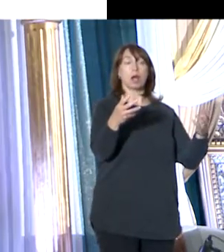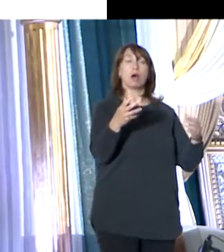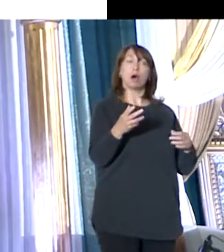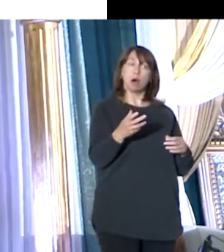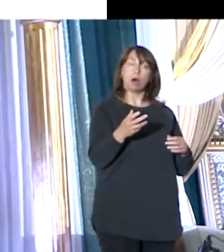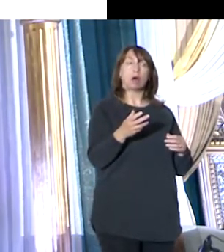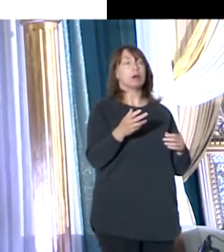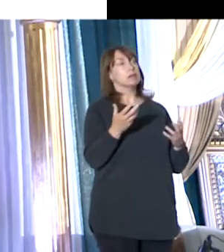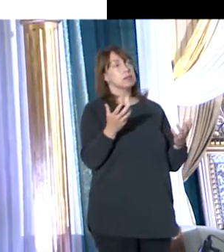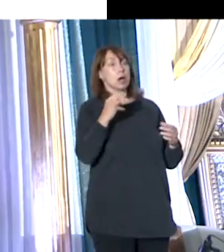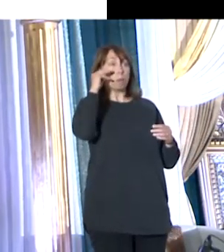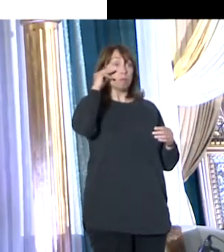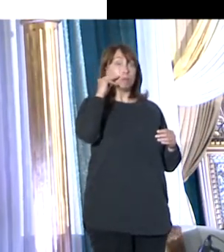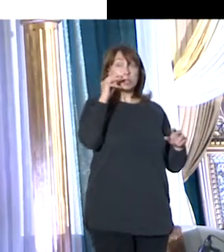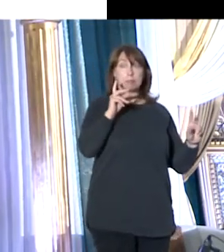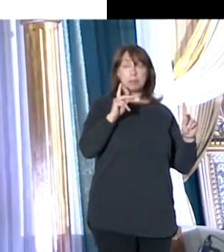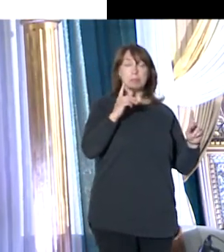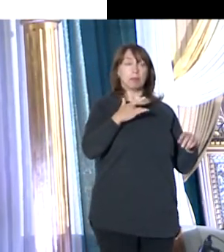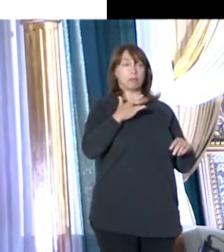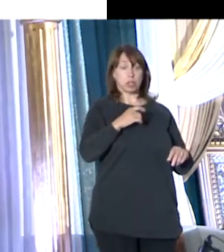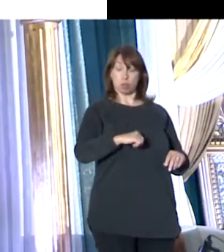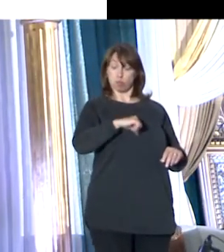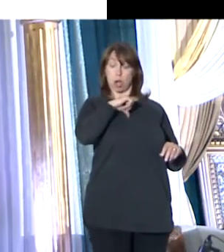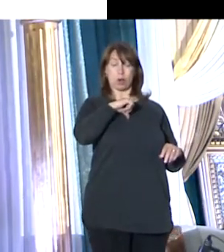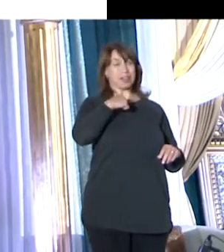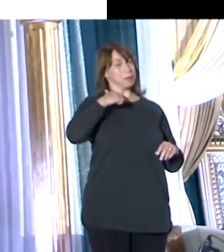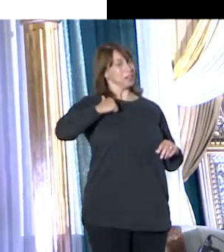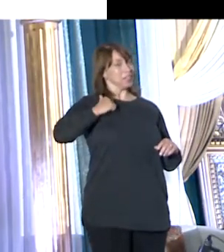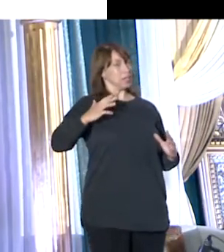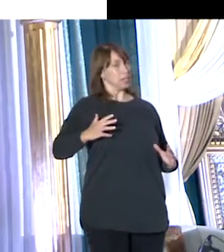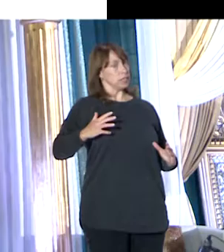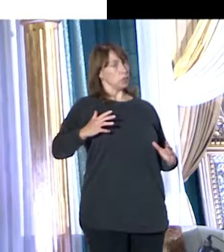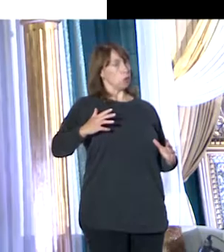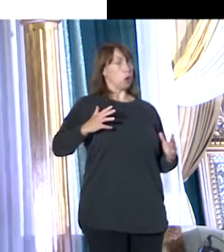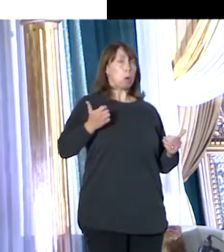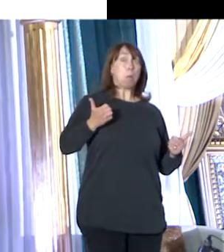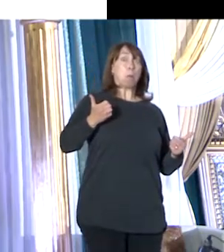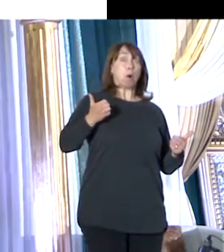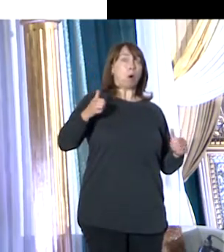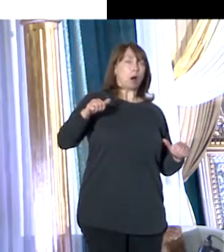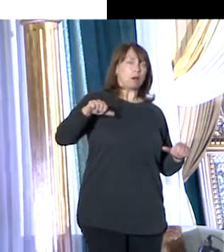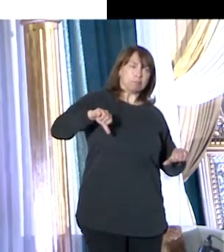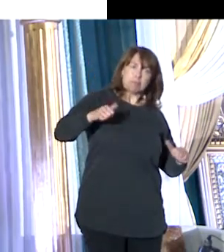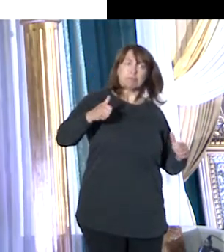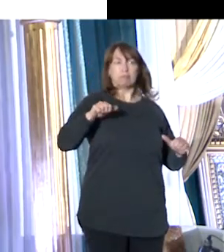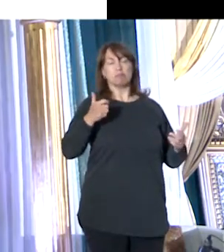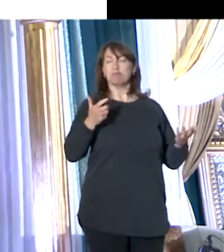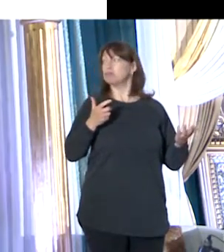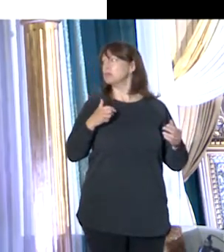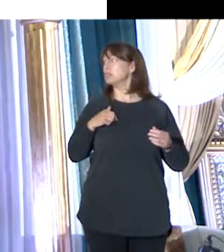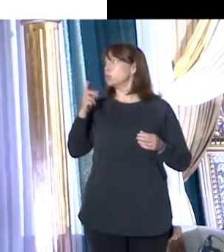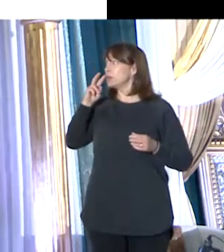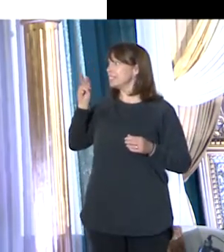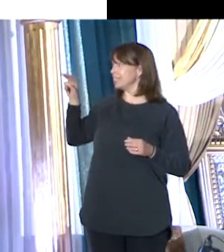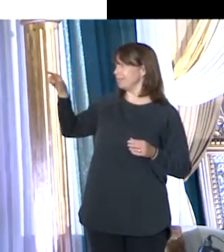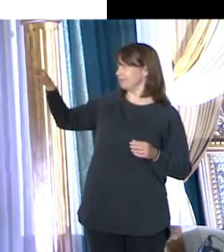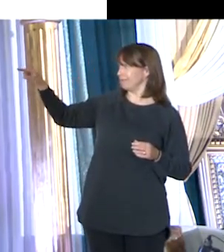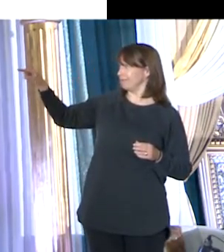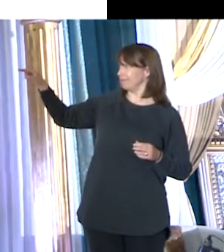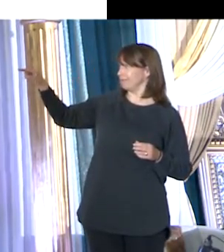Canadian. And so you may you may have heard about this. If you look at the results on the slide, you can see that a